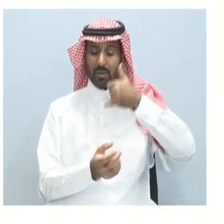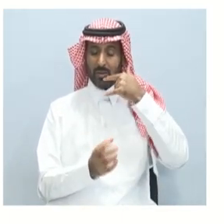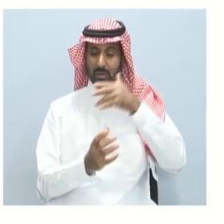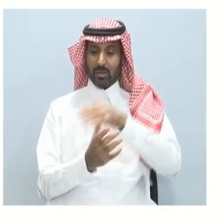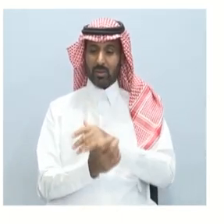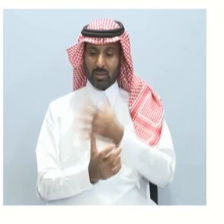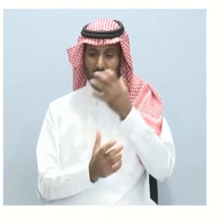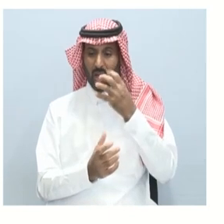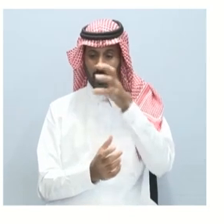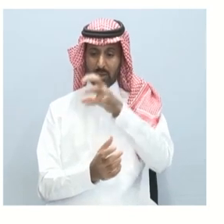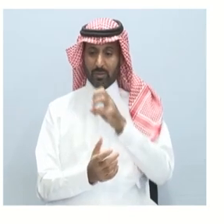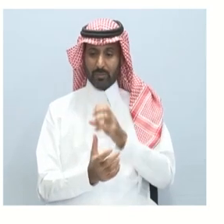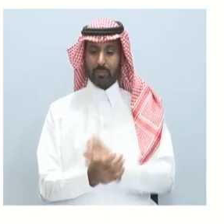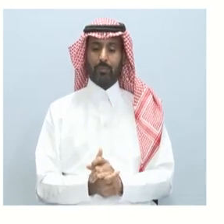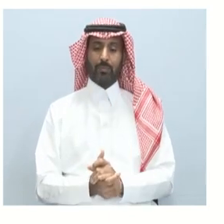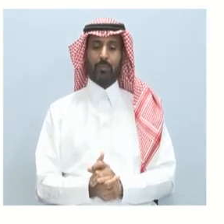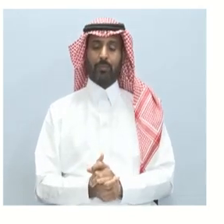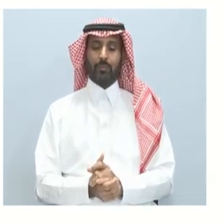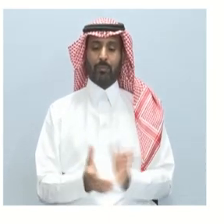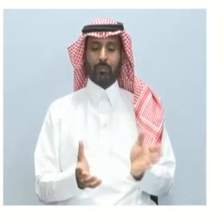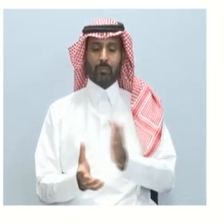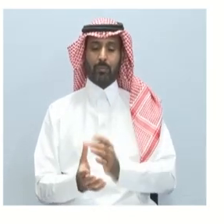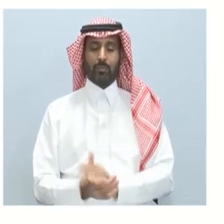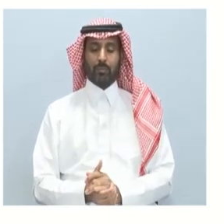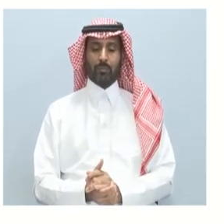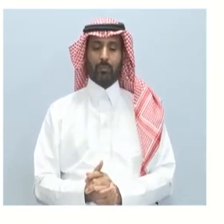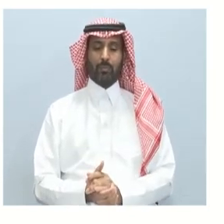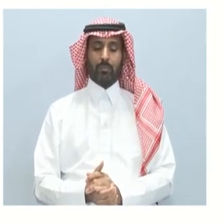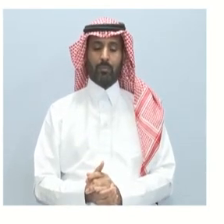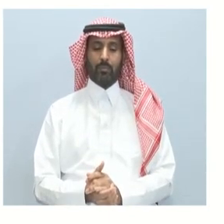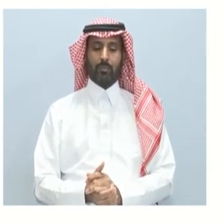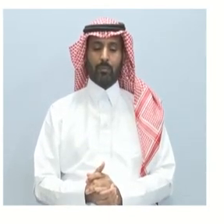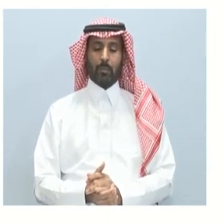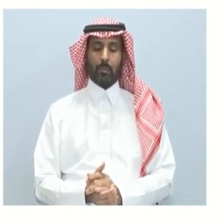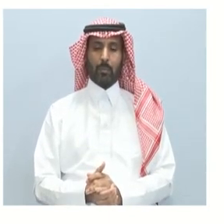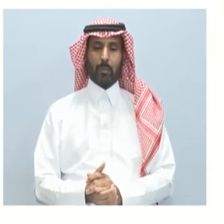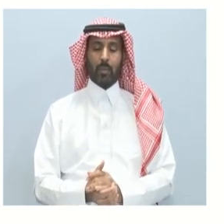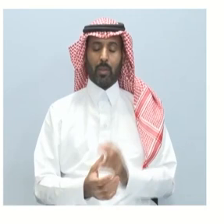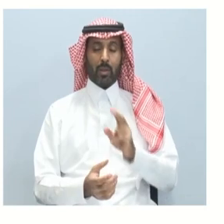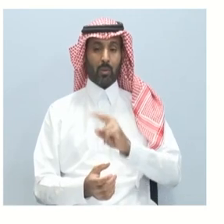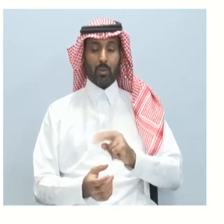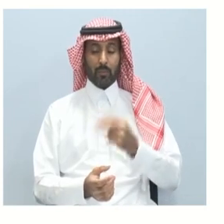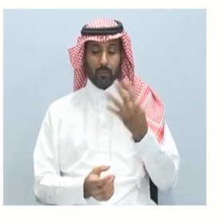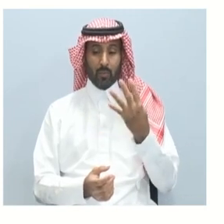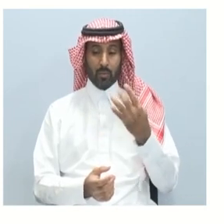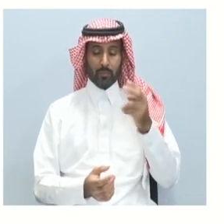Going back, we are going to move on to our next question, which is question number 4.